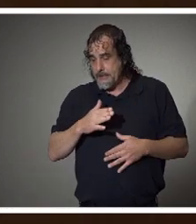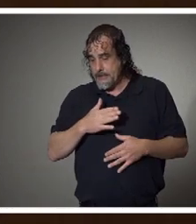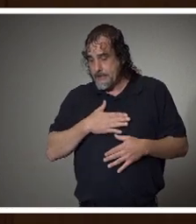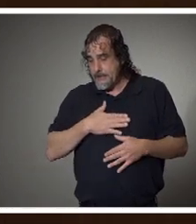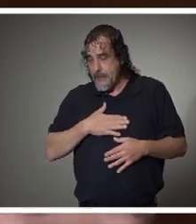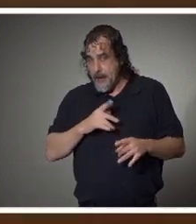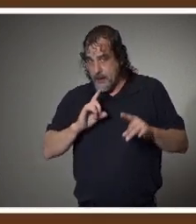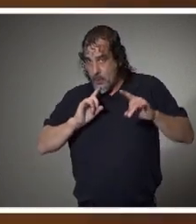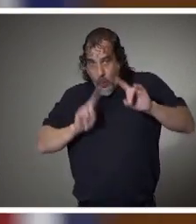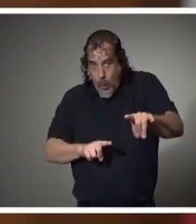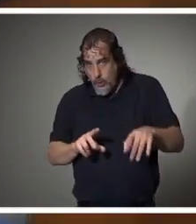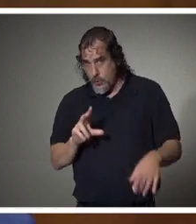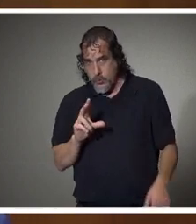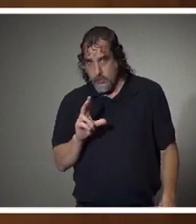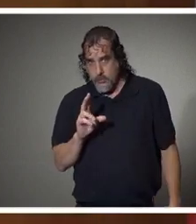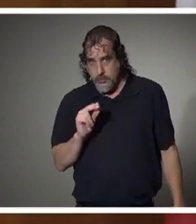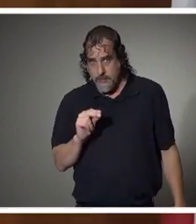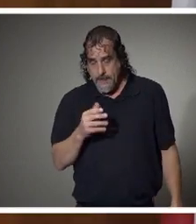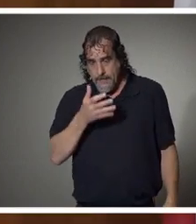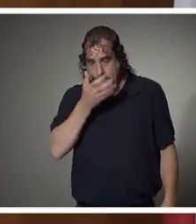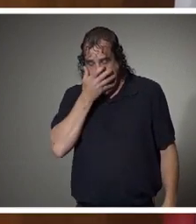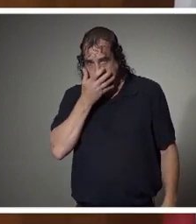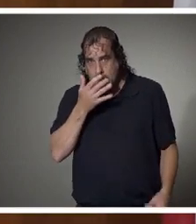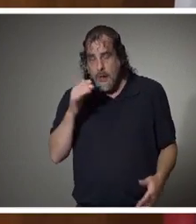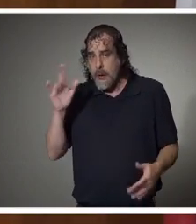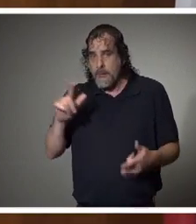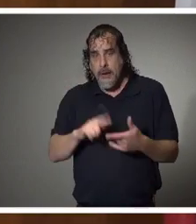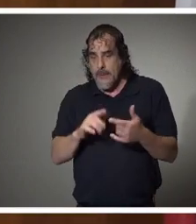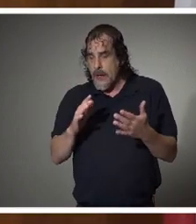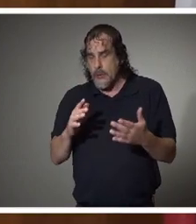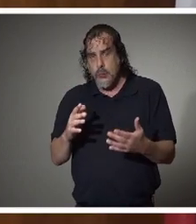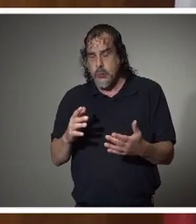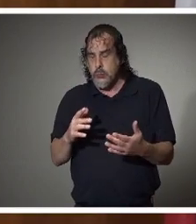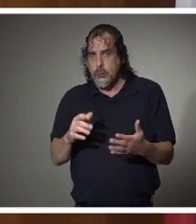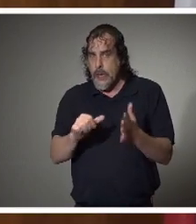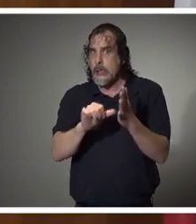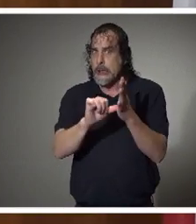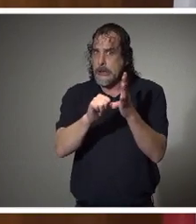in the order that they wear masks. It is highly recommended.